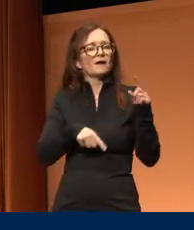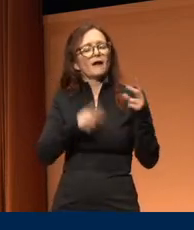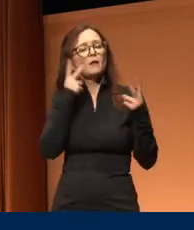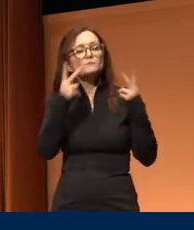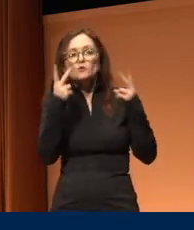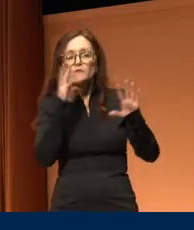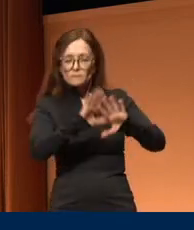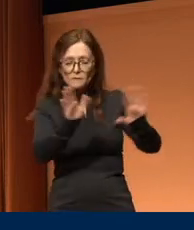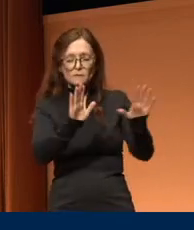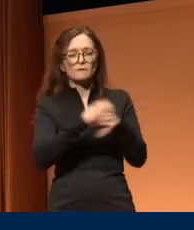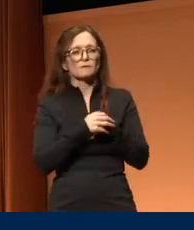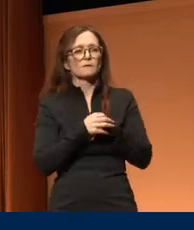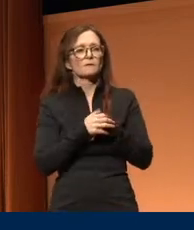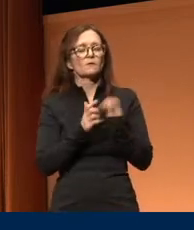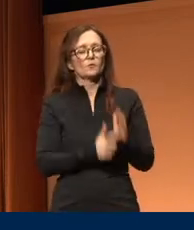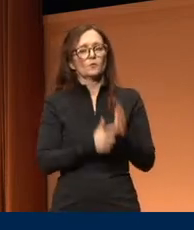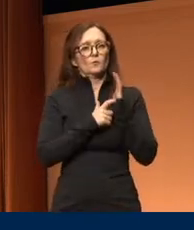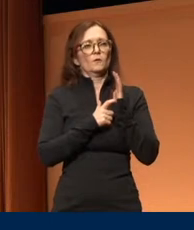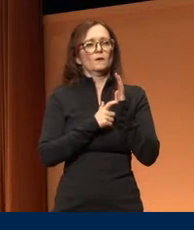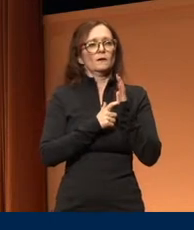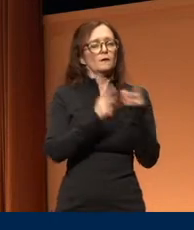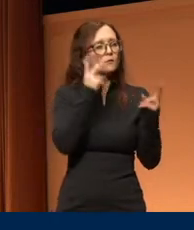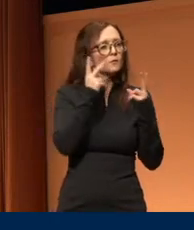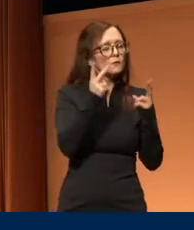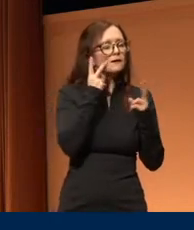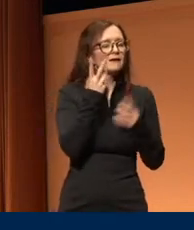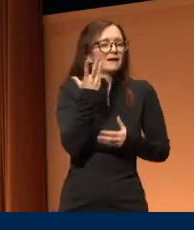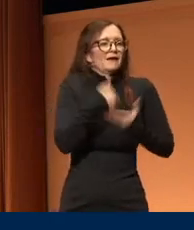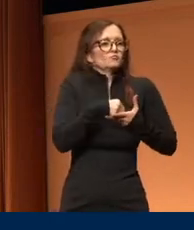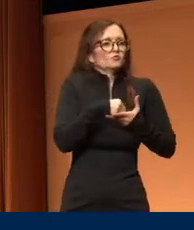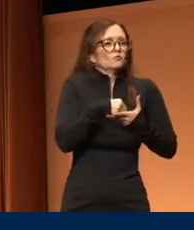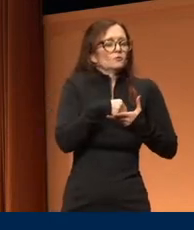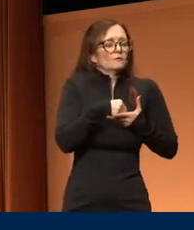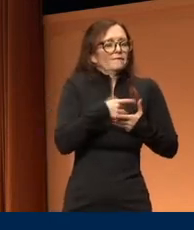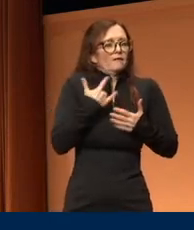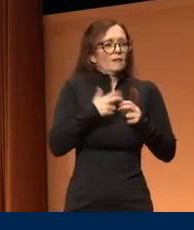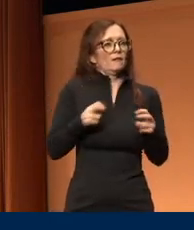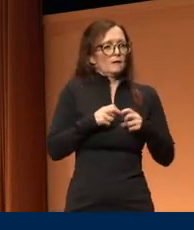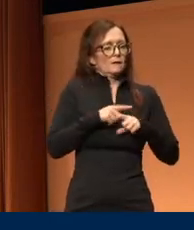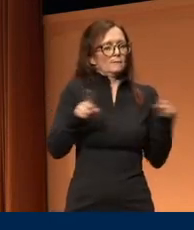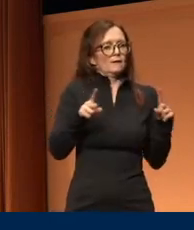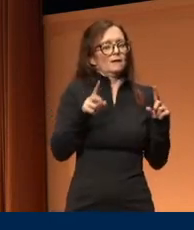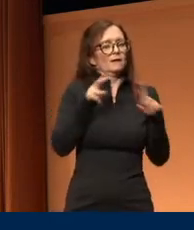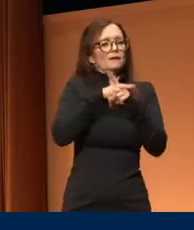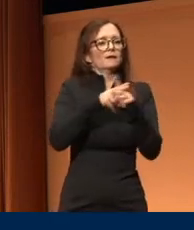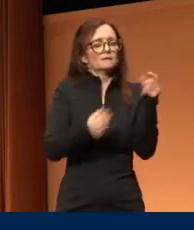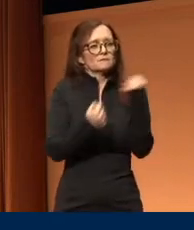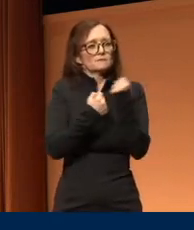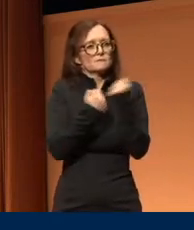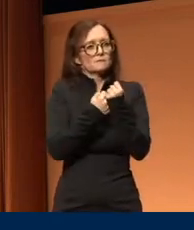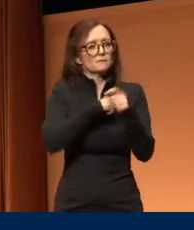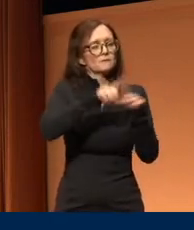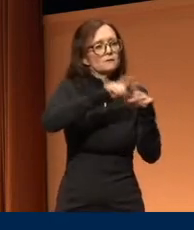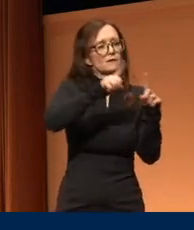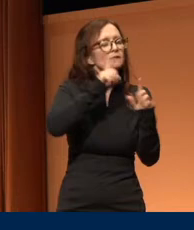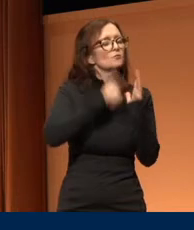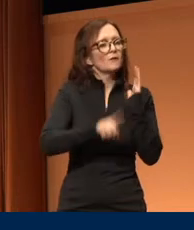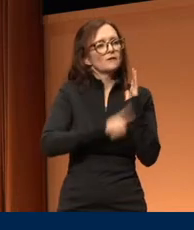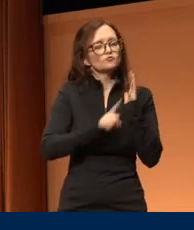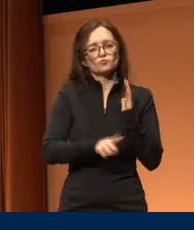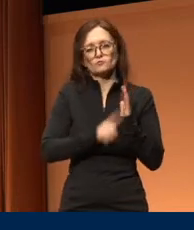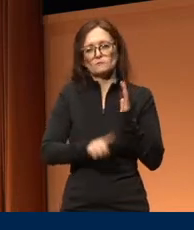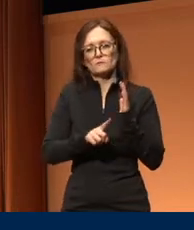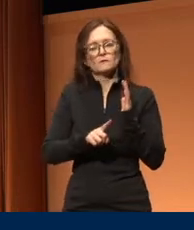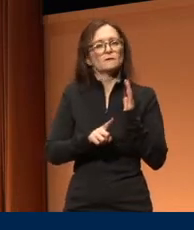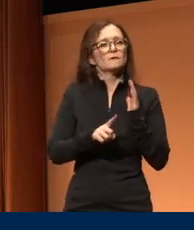observe. It would require to observe people's internal states, but this claim is now supported by abundant empirical research on the